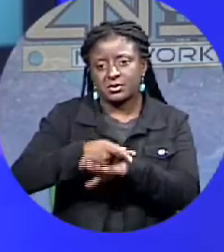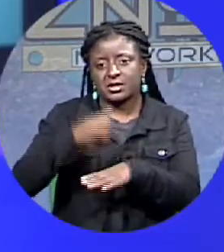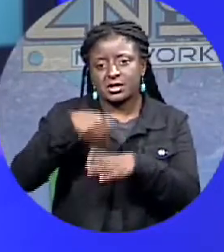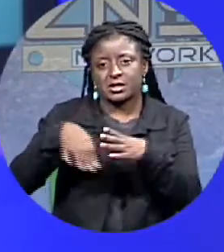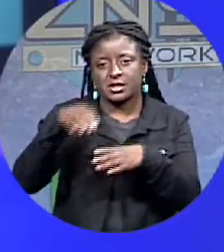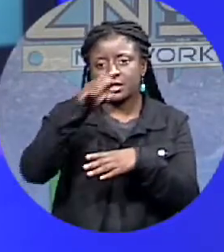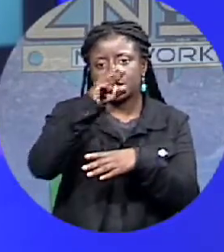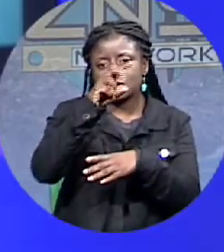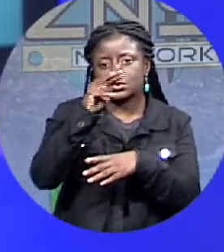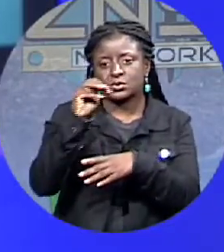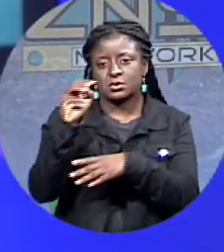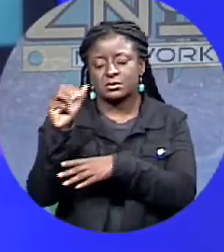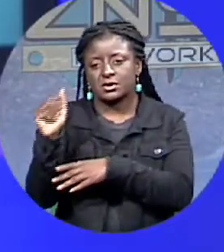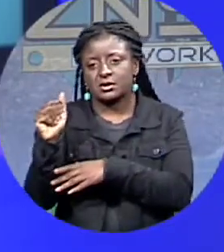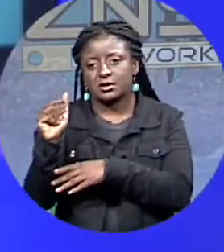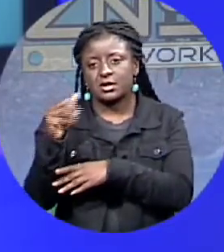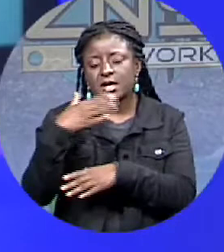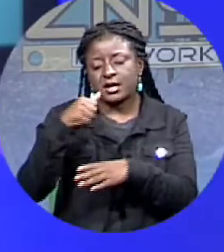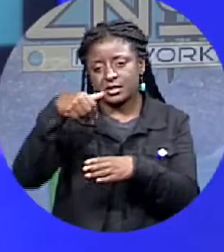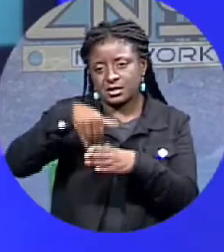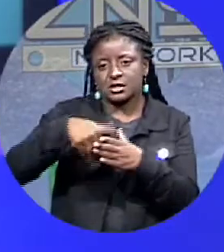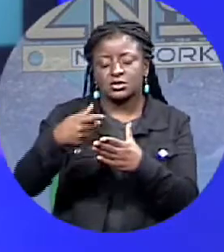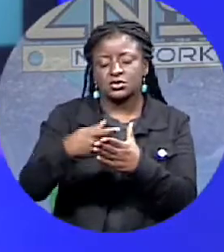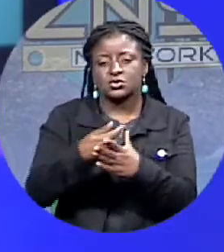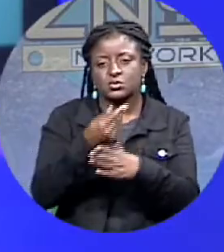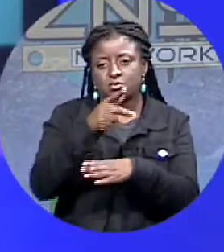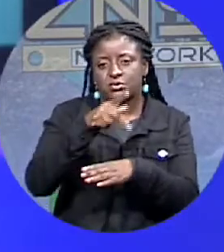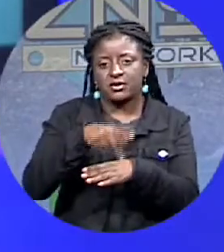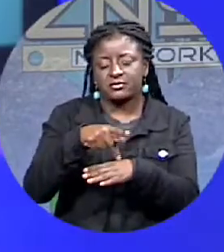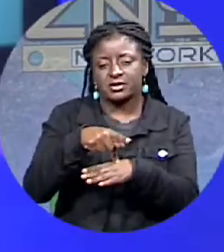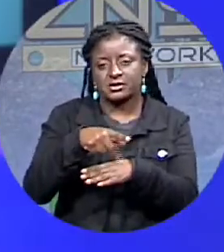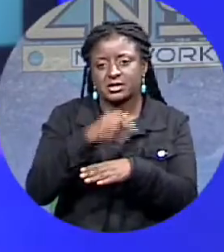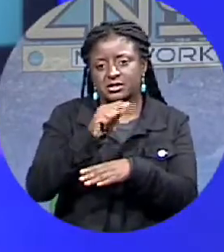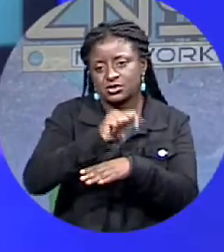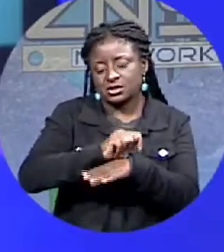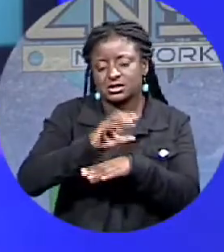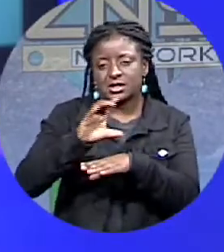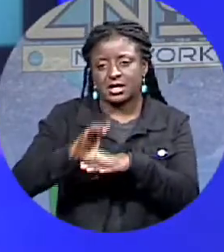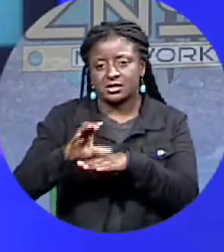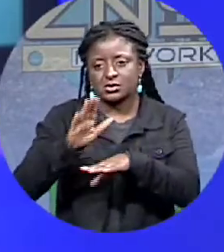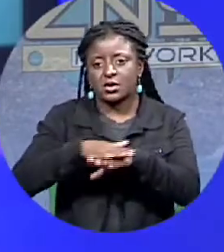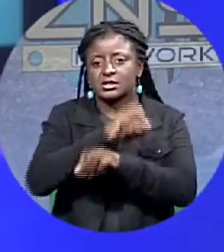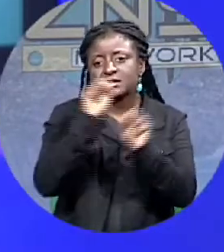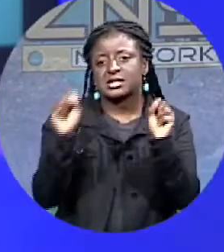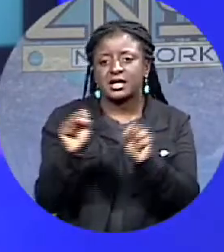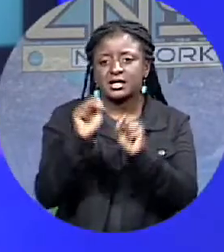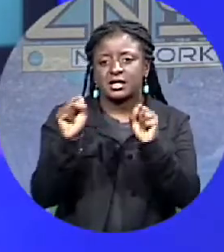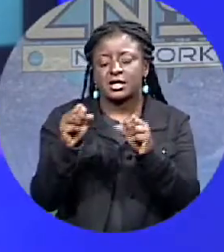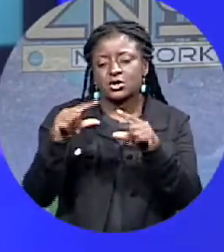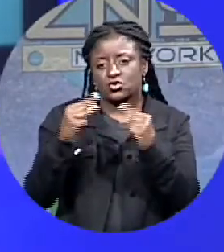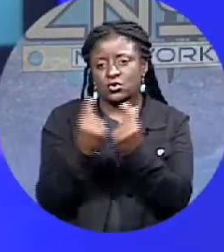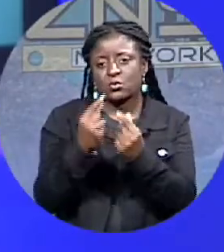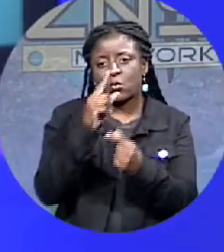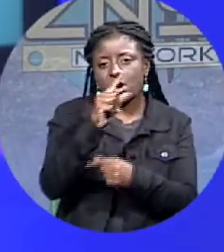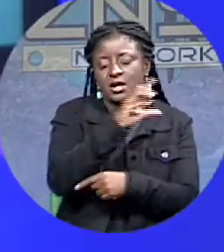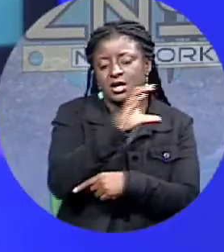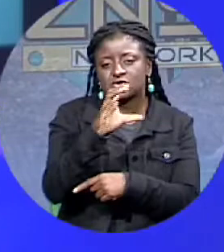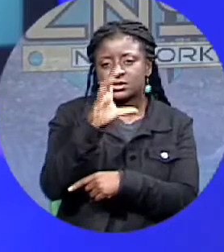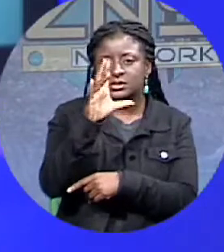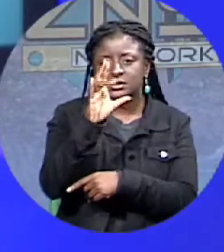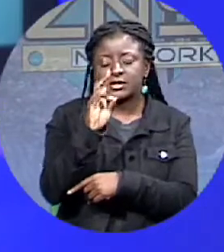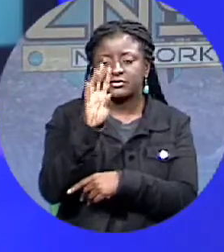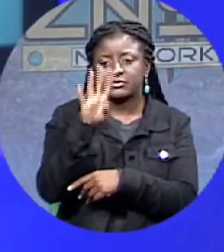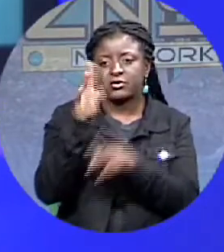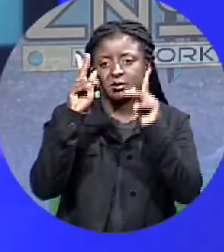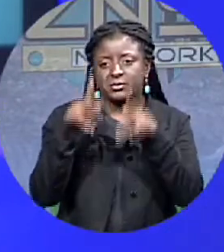Caicos Islands, and in New Providence. And on Saturday, it was a group of 174 coming out of Philadelphia, gracing the shores of